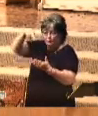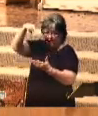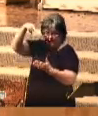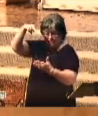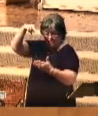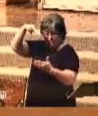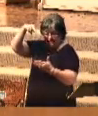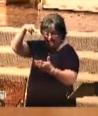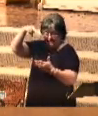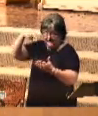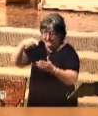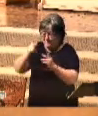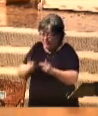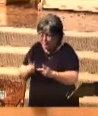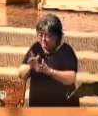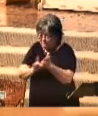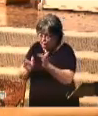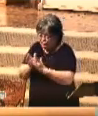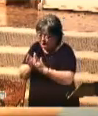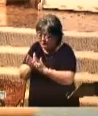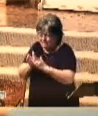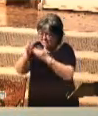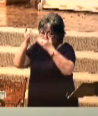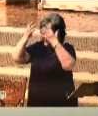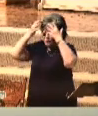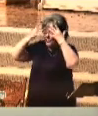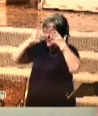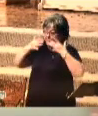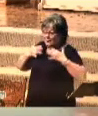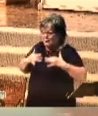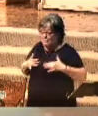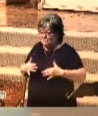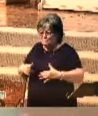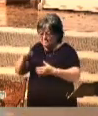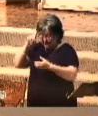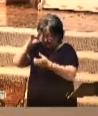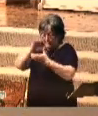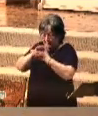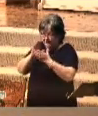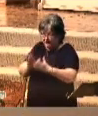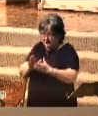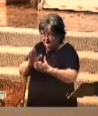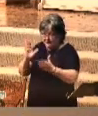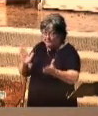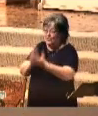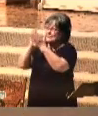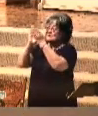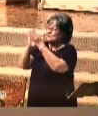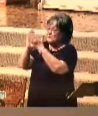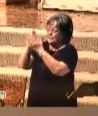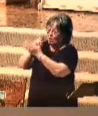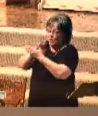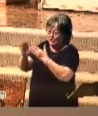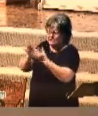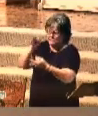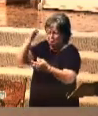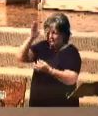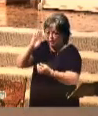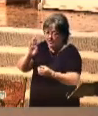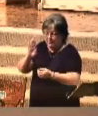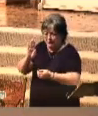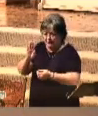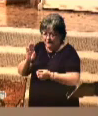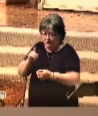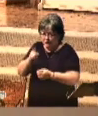person of Jesus Christ indwelt those believers in the presence of the Holy Spirit of God. You've